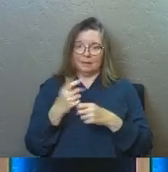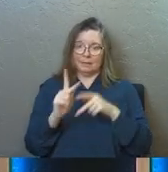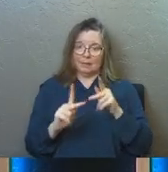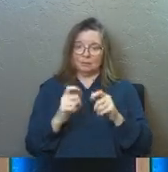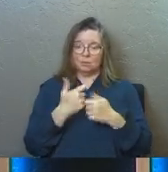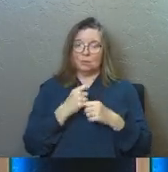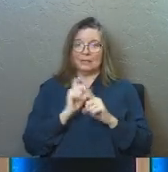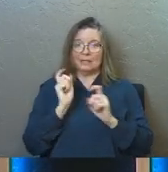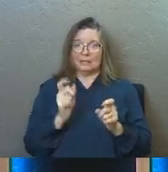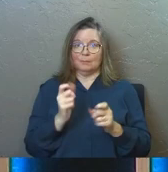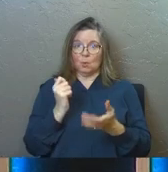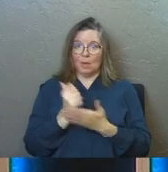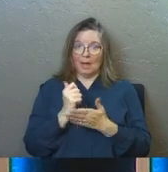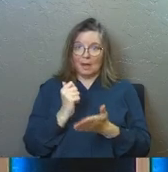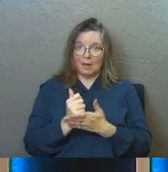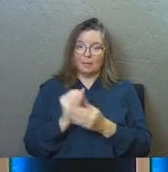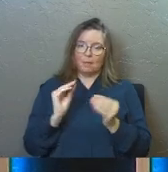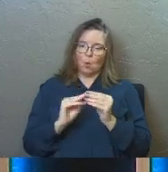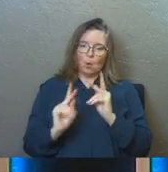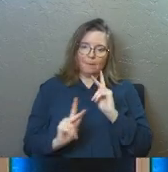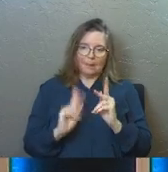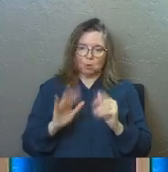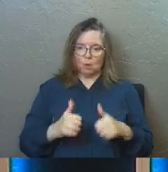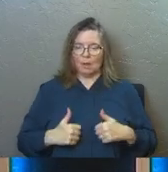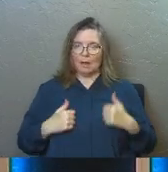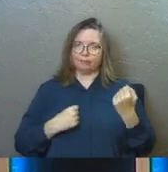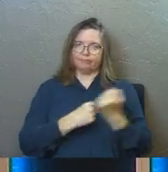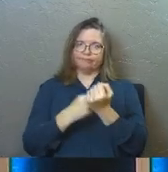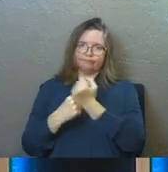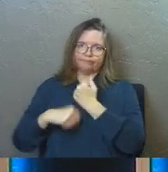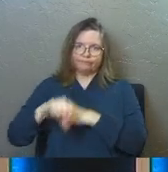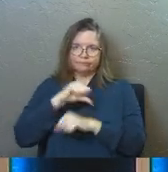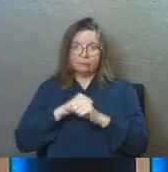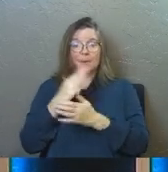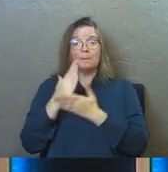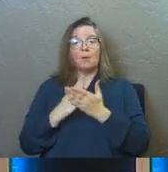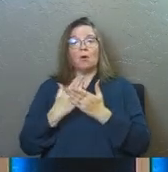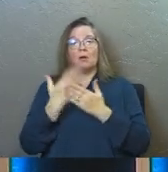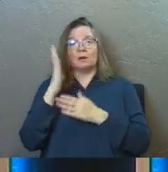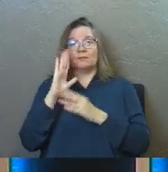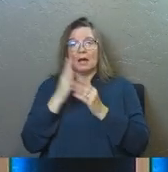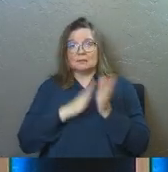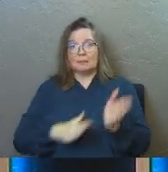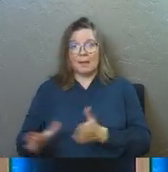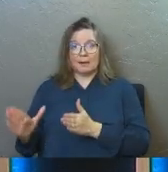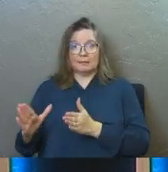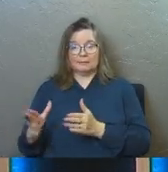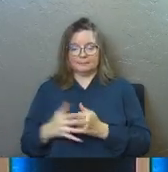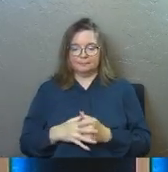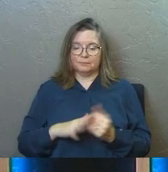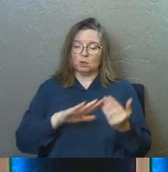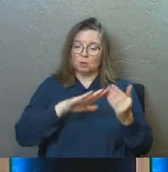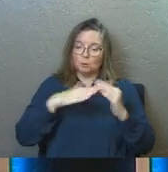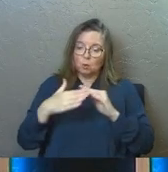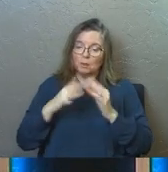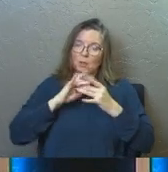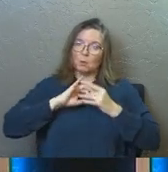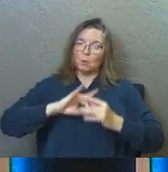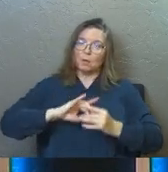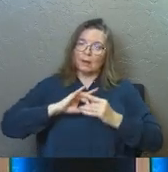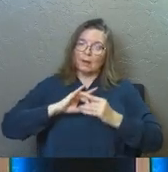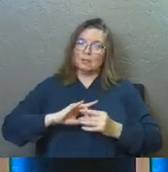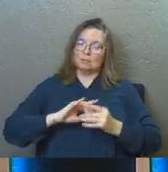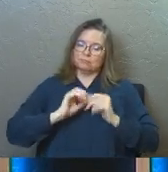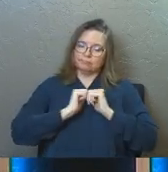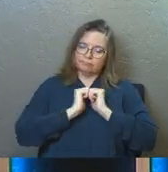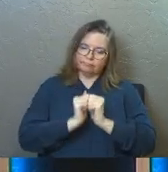you. And so we're going to give you a helper. We're going to give you more people in your life. It is a part of God's plan across the board. Community, relationship,